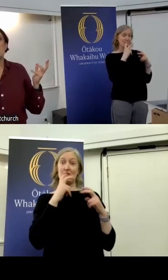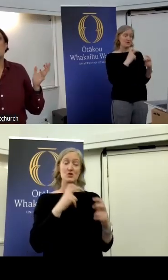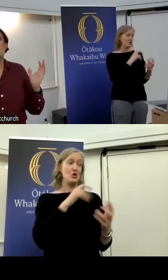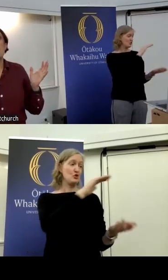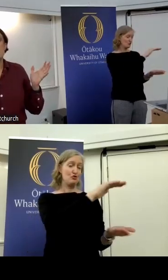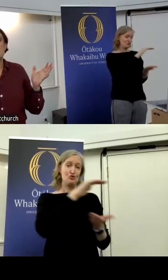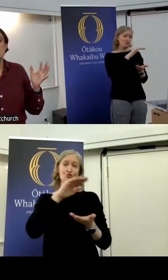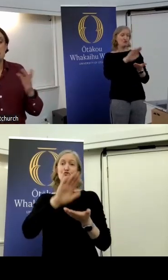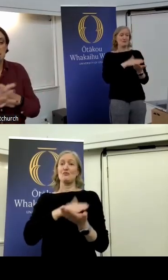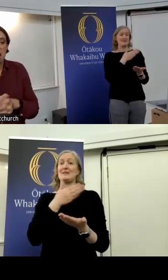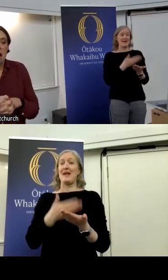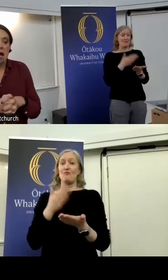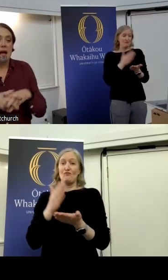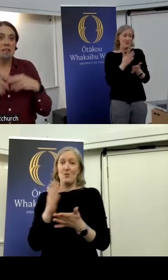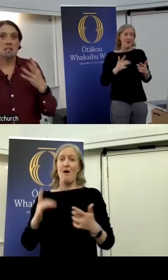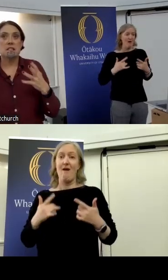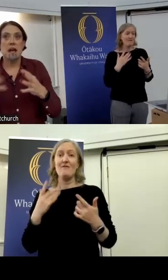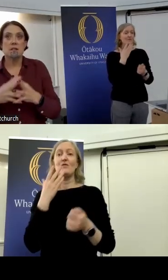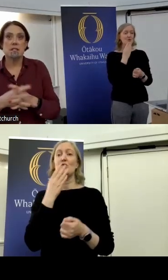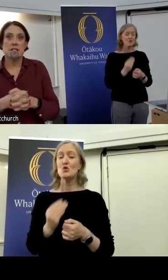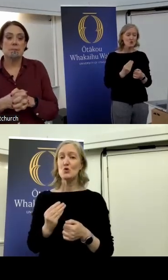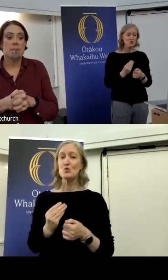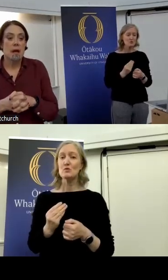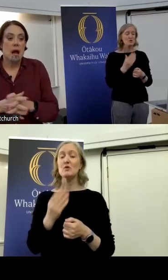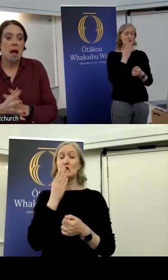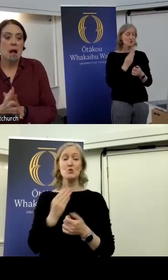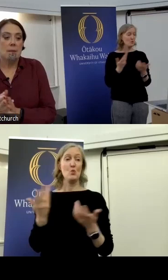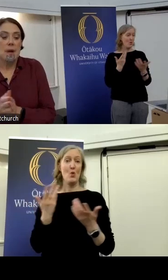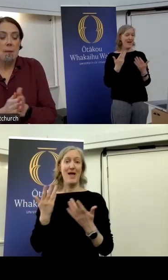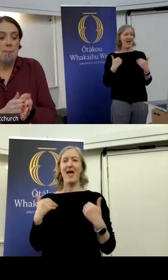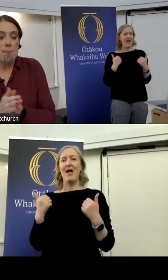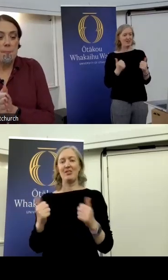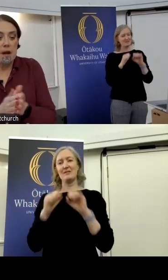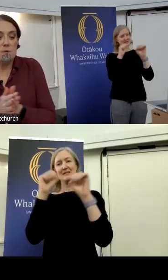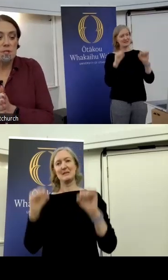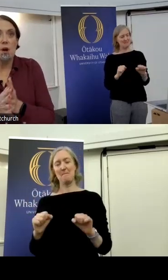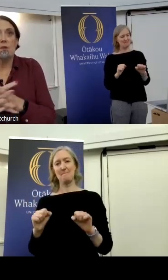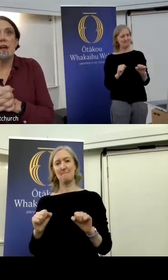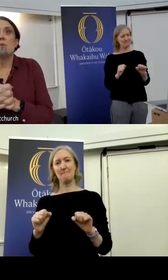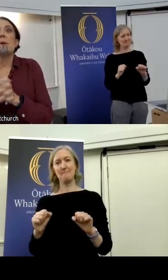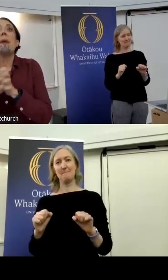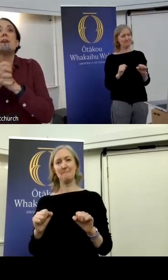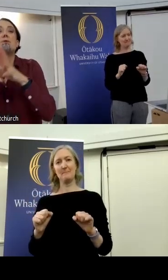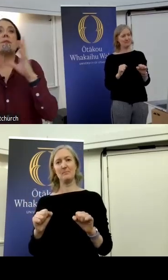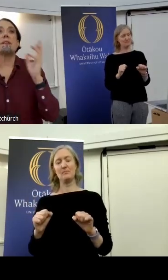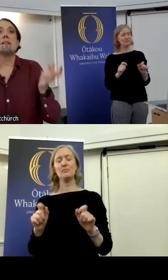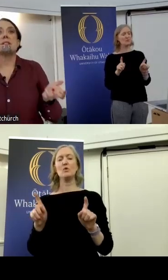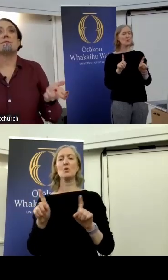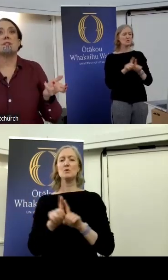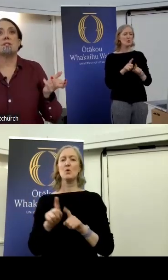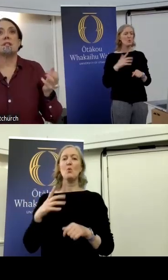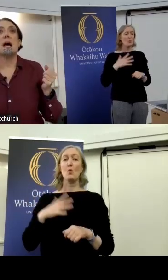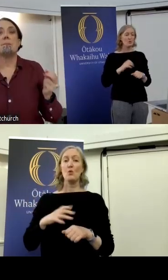research into practice and into the health system, but also that we make sure that